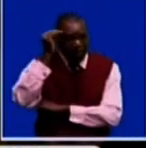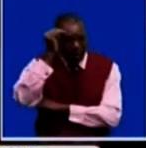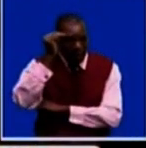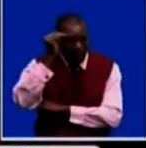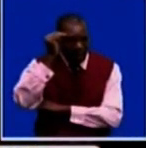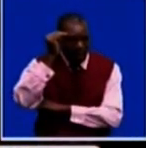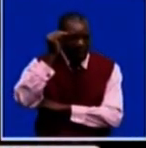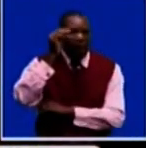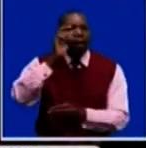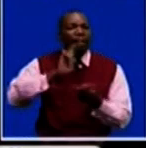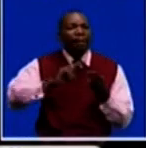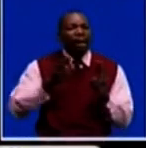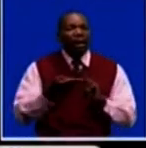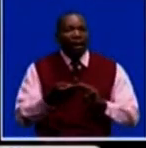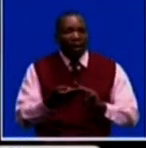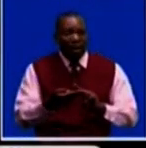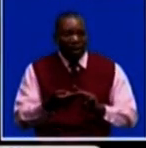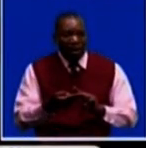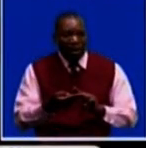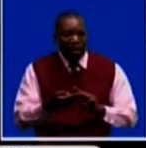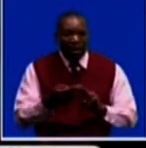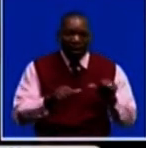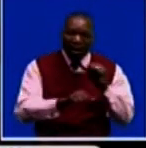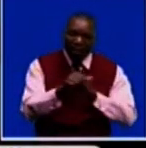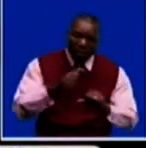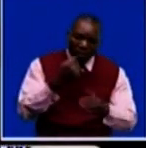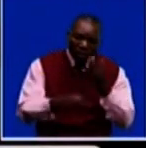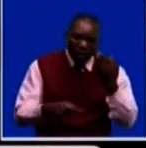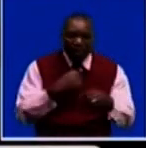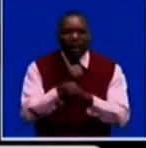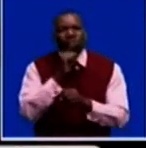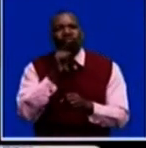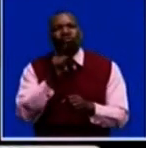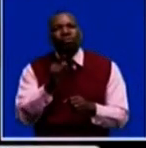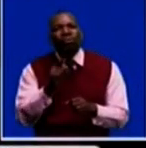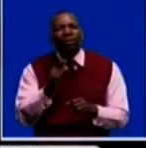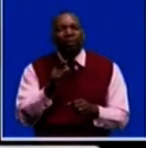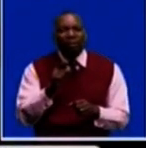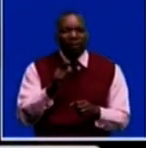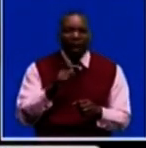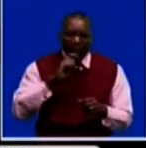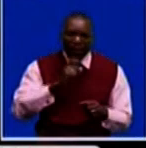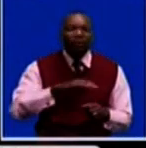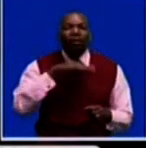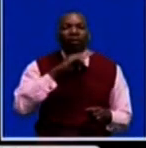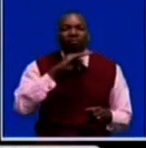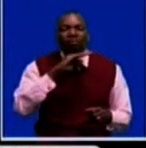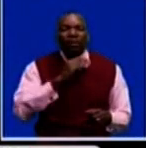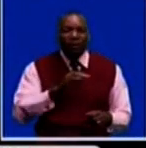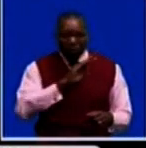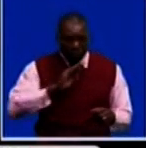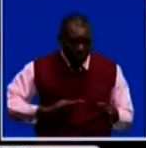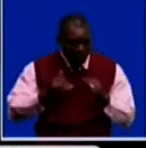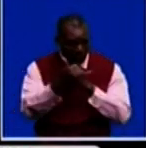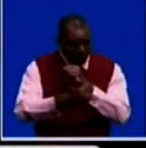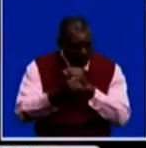obviously this partnership is all about ensuring a national household food security in the country.